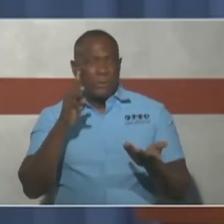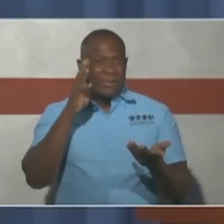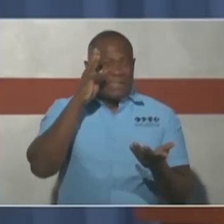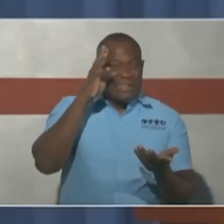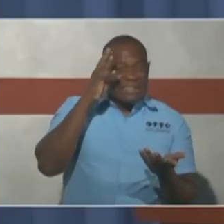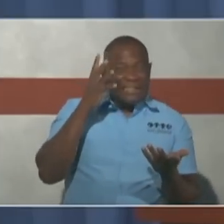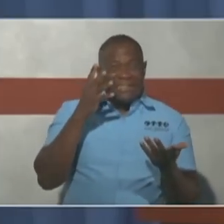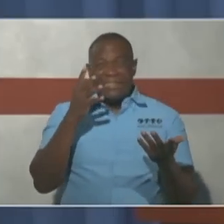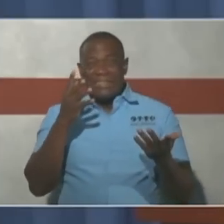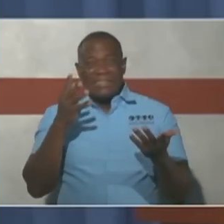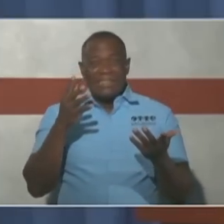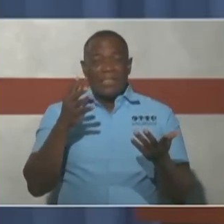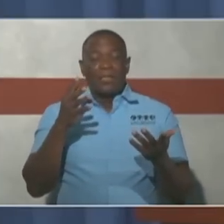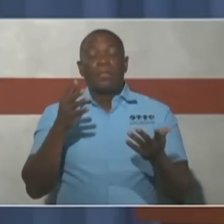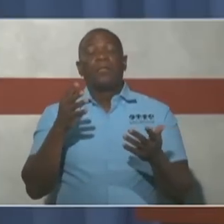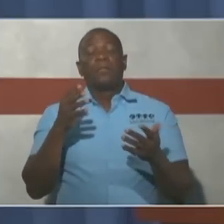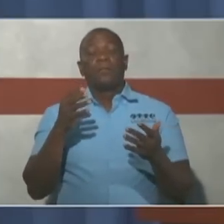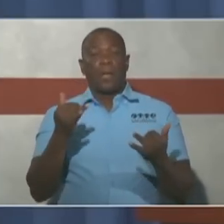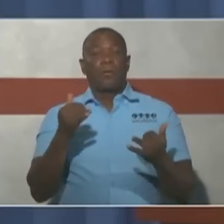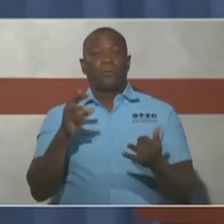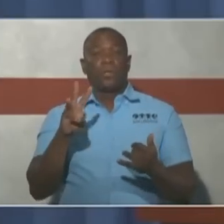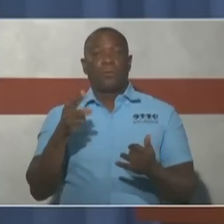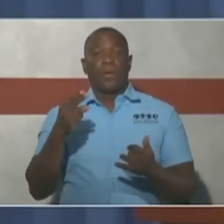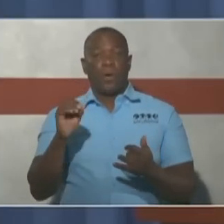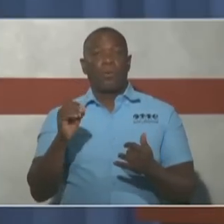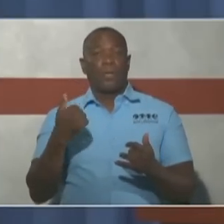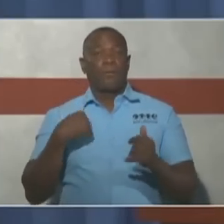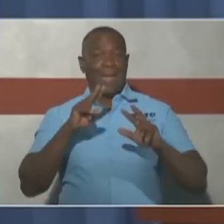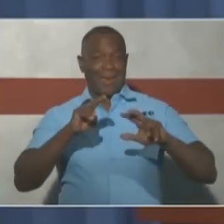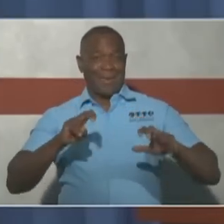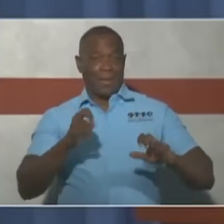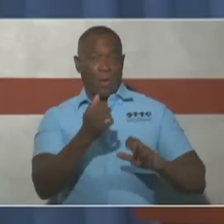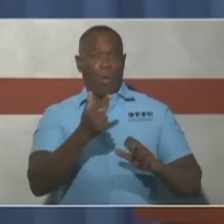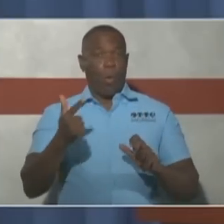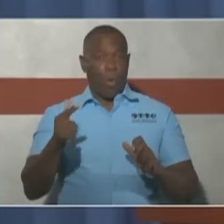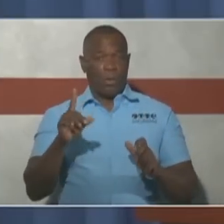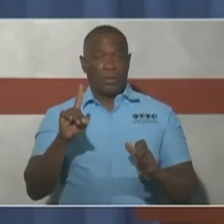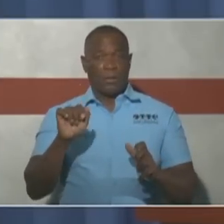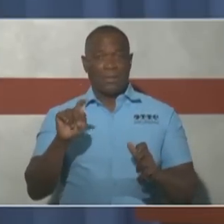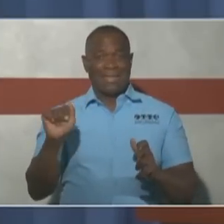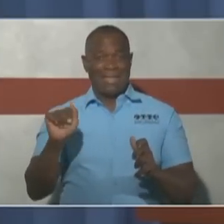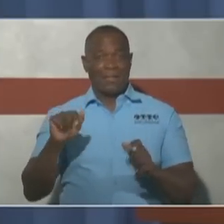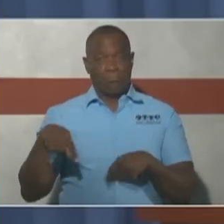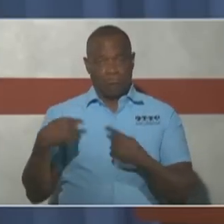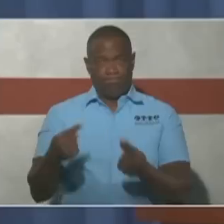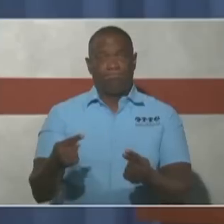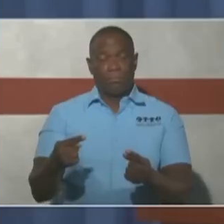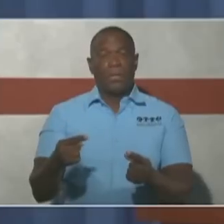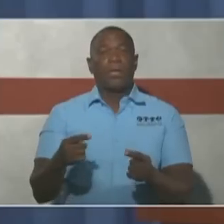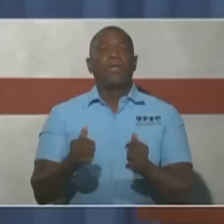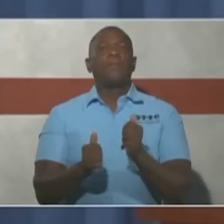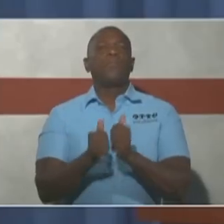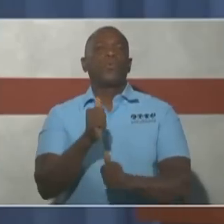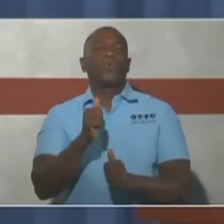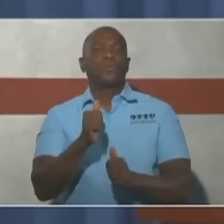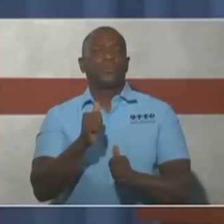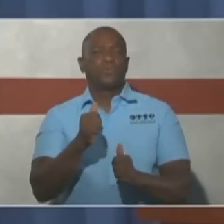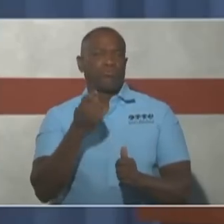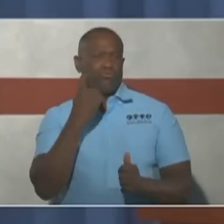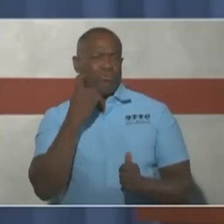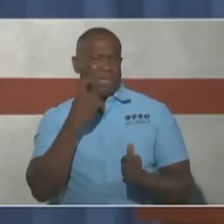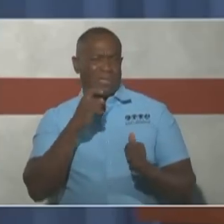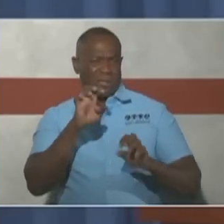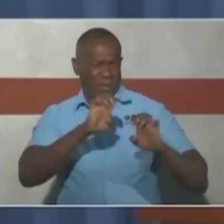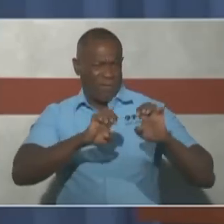and speculation about this subvariant. Now, the WHO has analyzed all the data to date, and